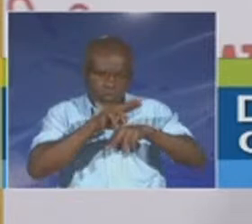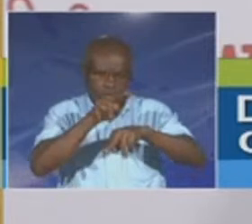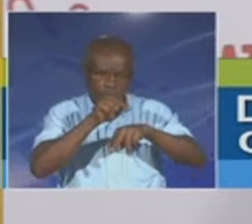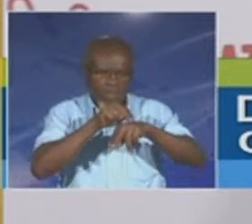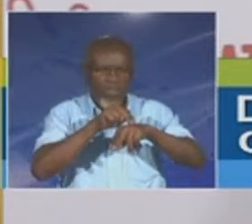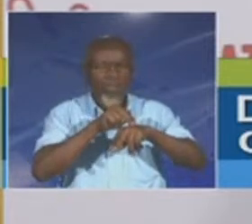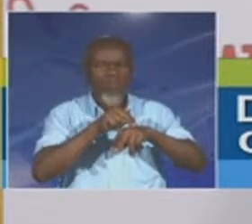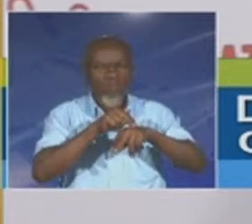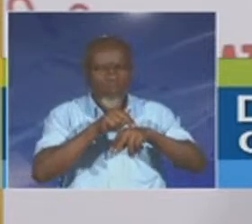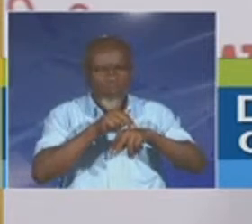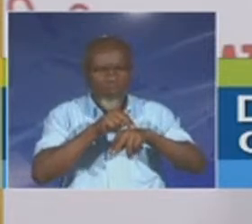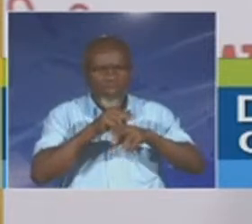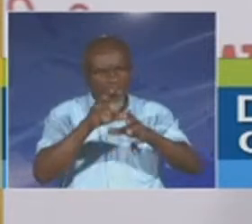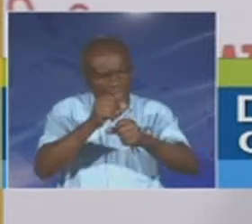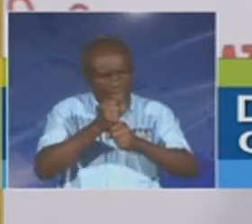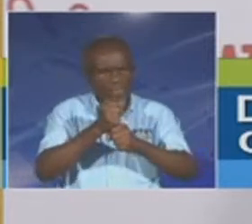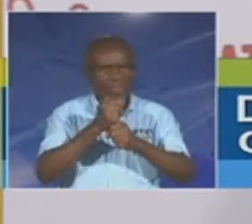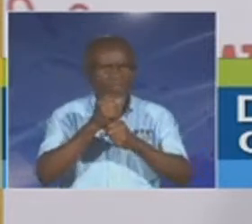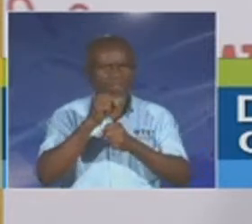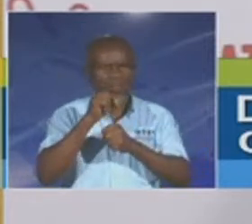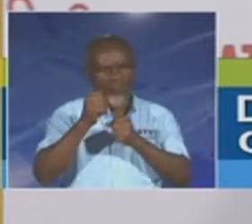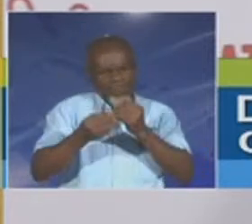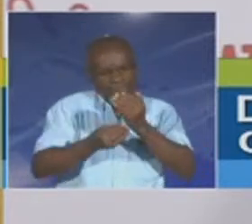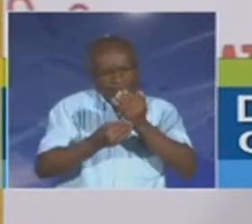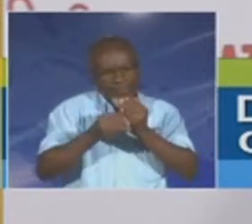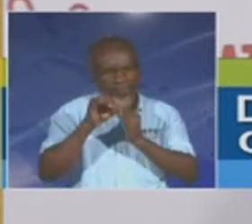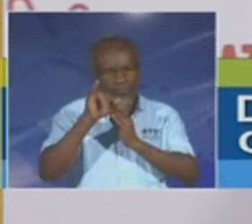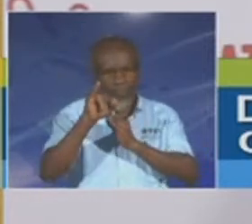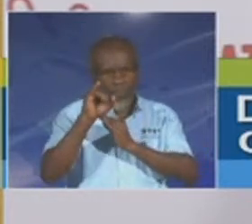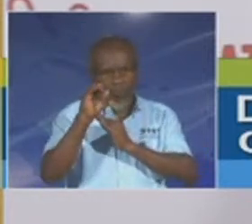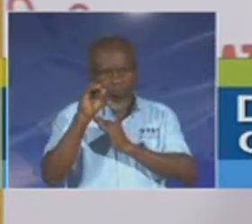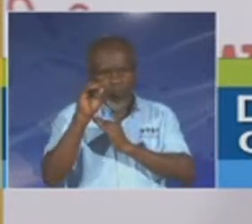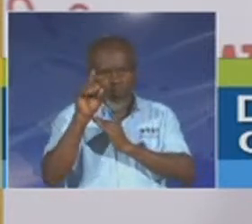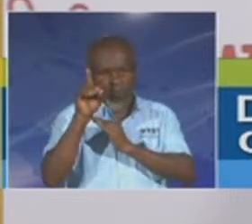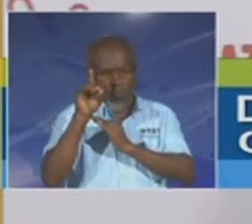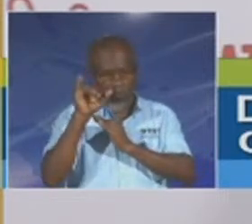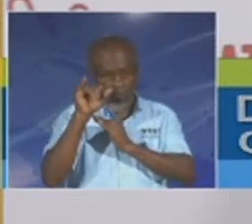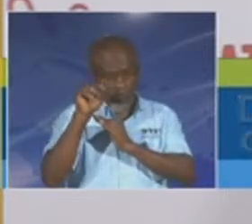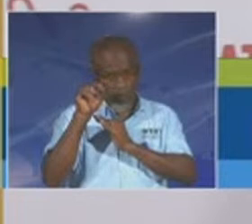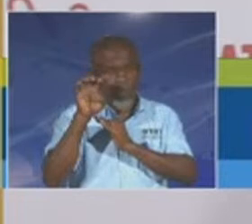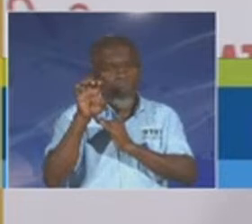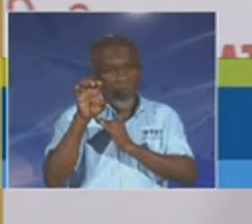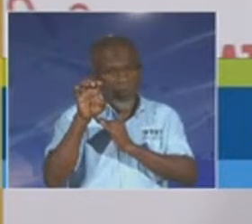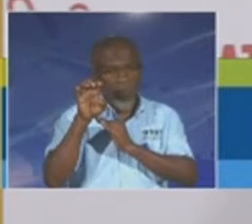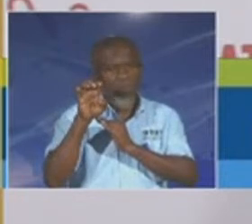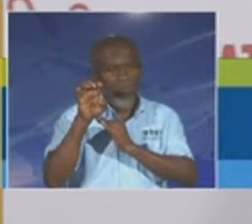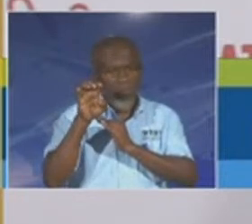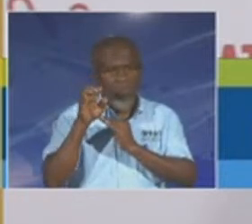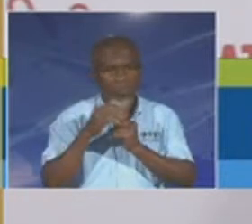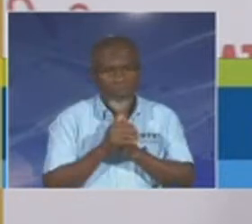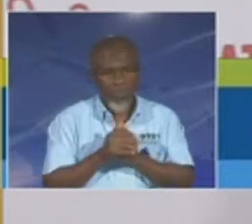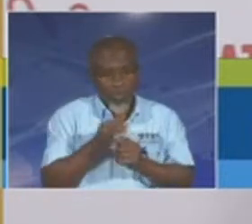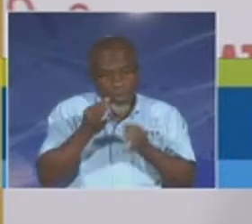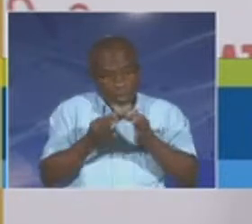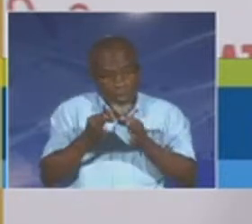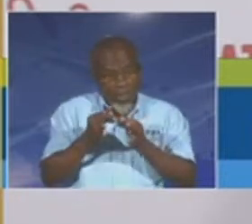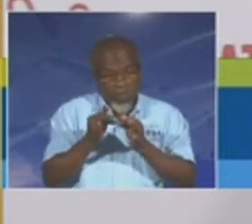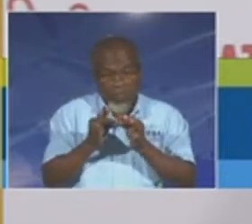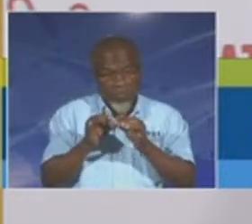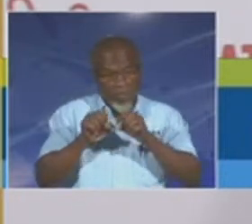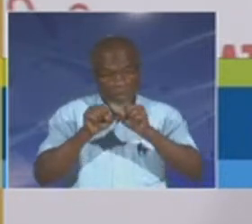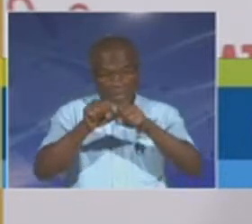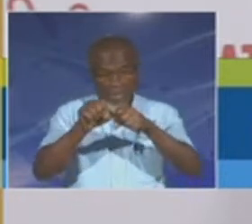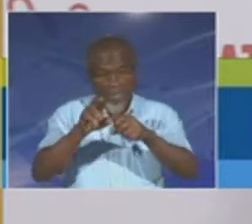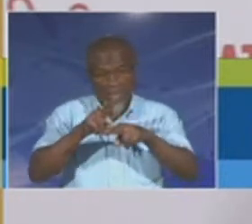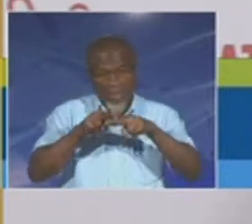salt and don't have any other source of iodine for their diet, they may end up low in iodine, and that is a